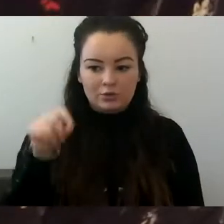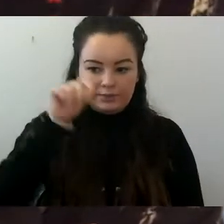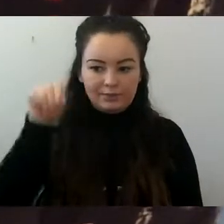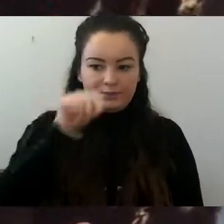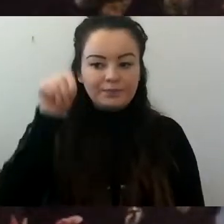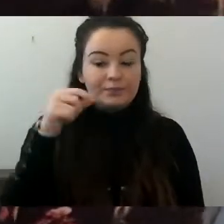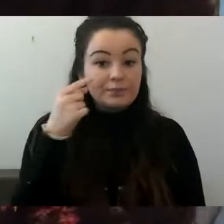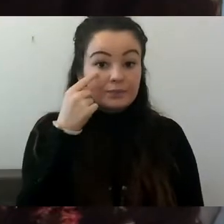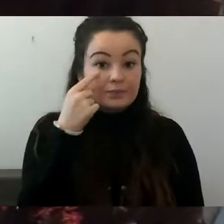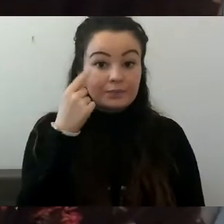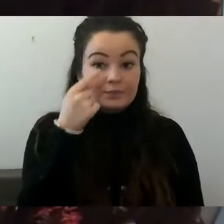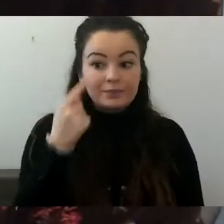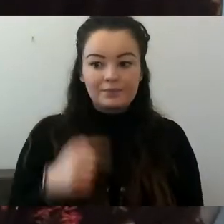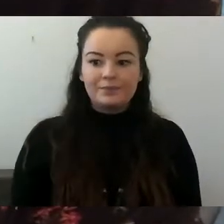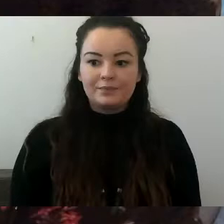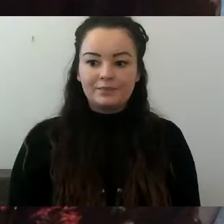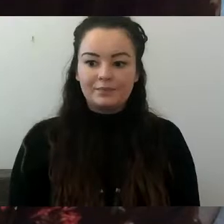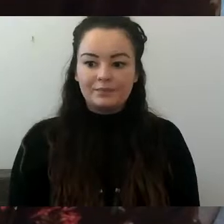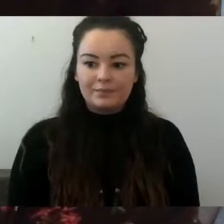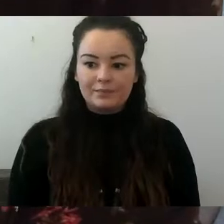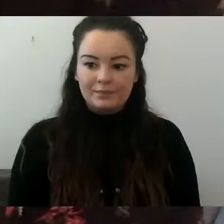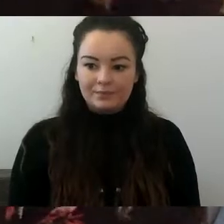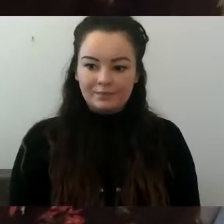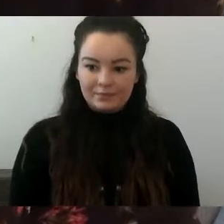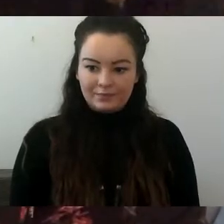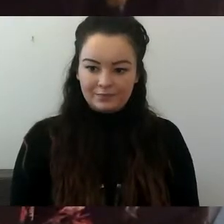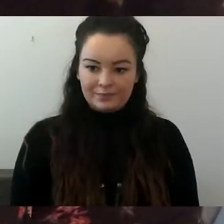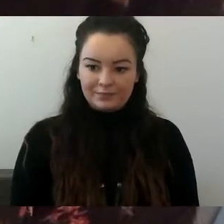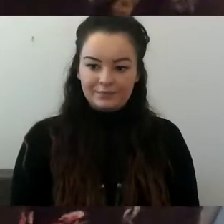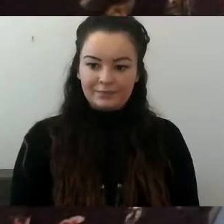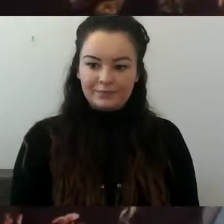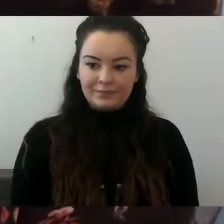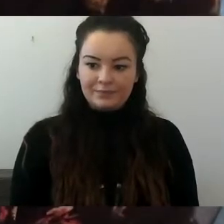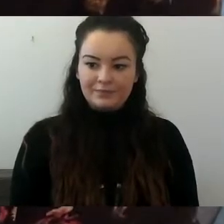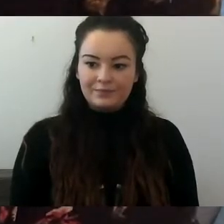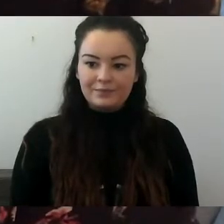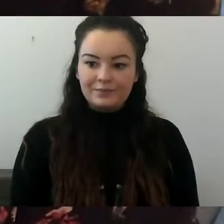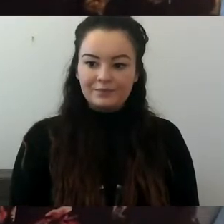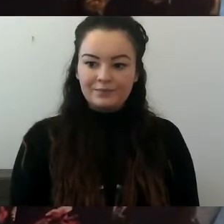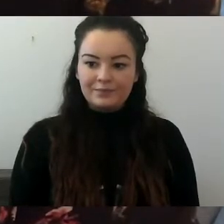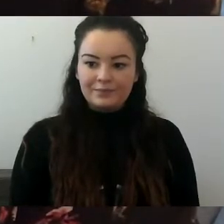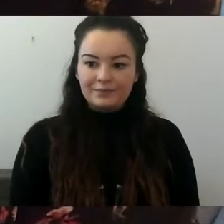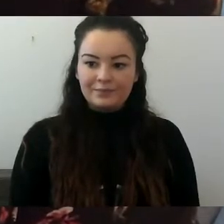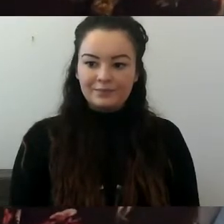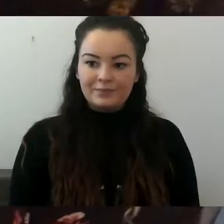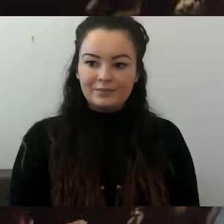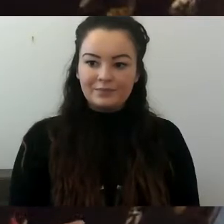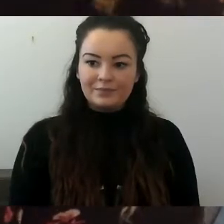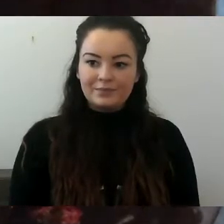paint that on. I think I'll just do a circle inside the eye.